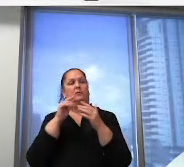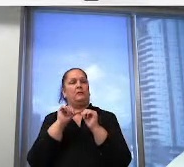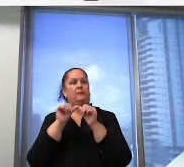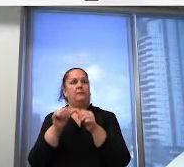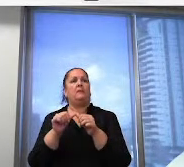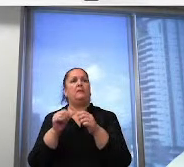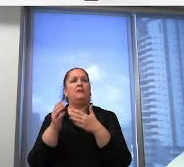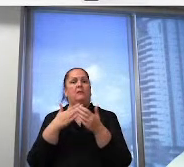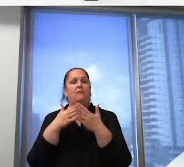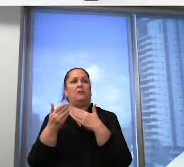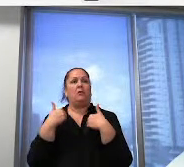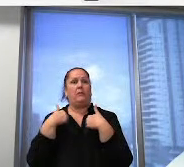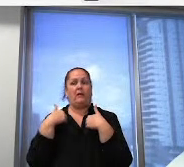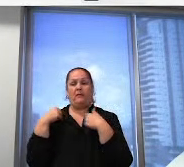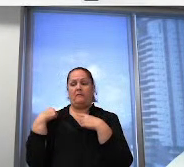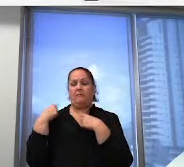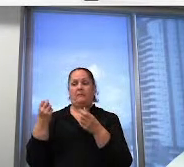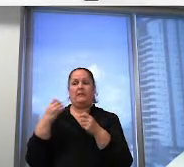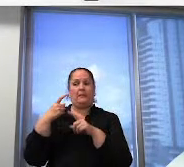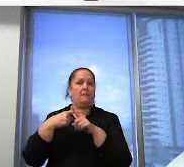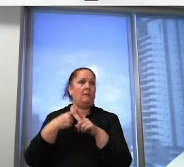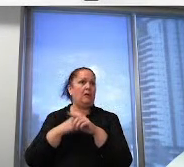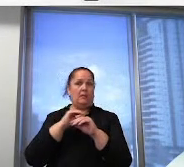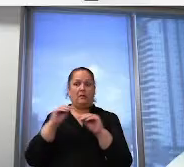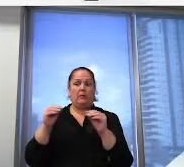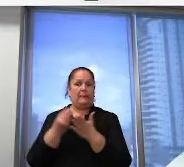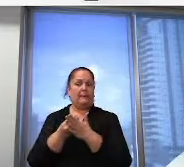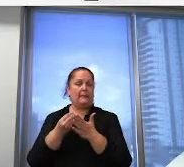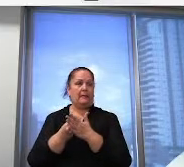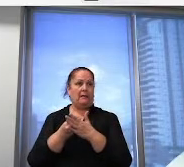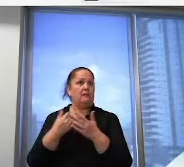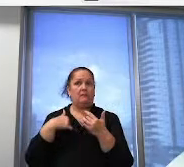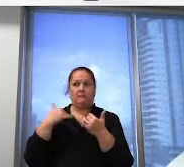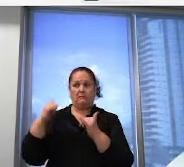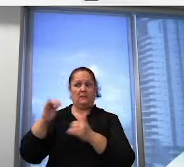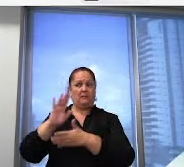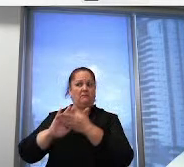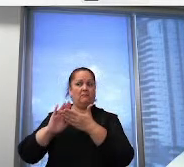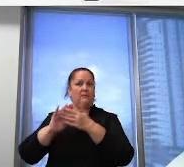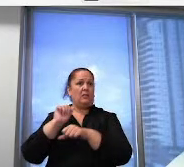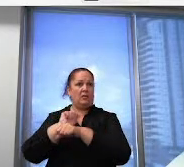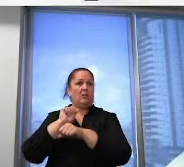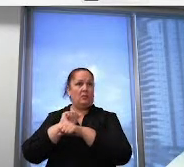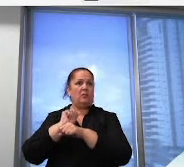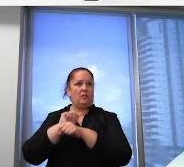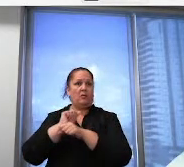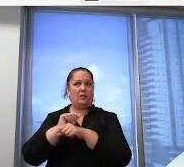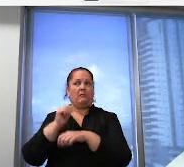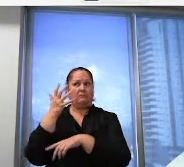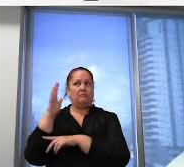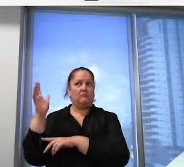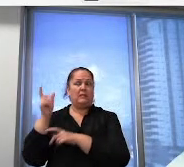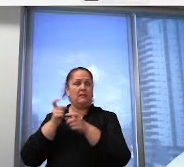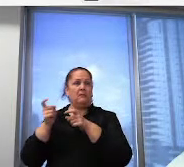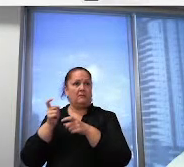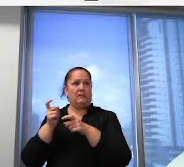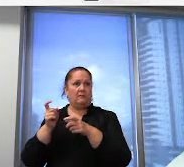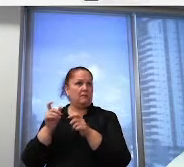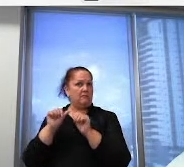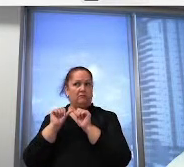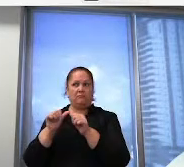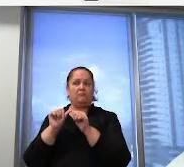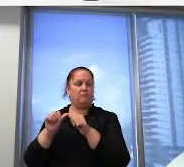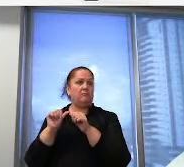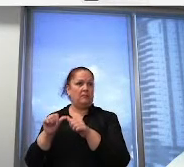keep going. So even though we had months of underfunding, we kept the work at vegetation management going at the full